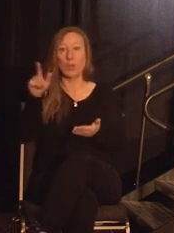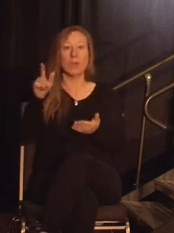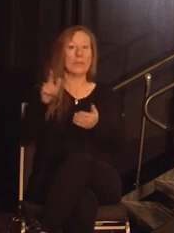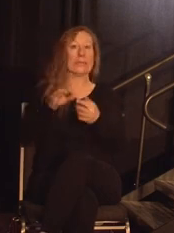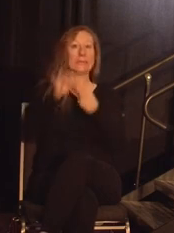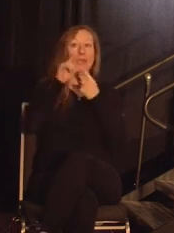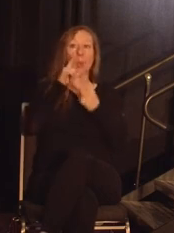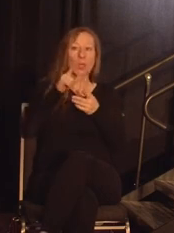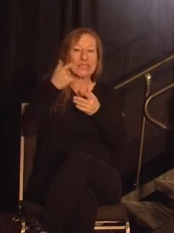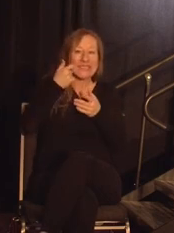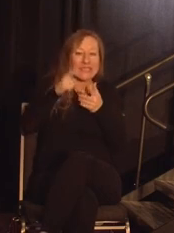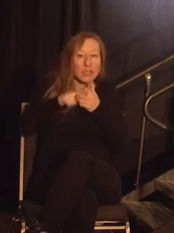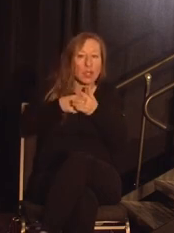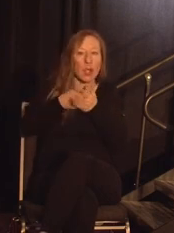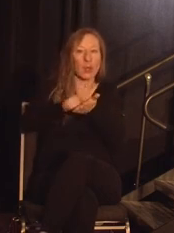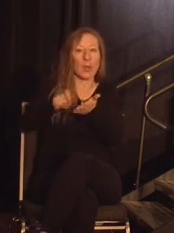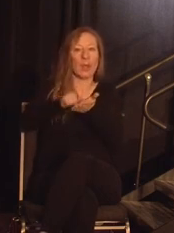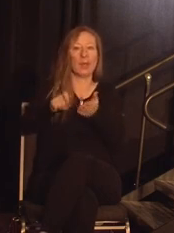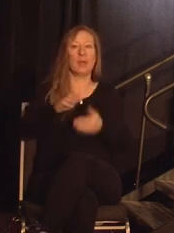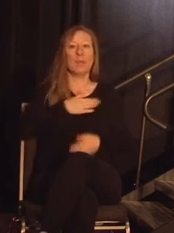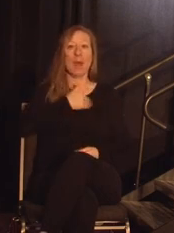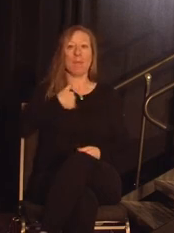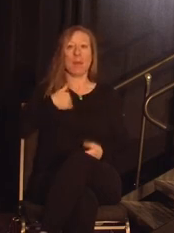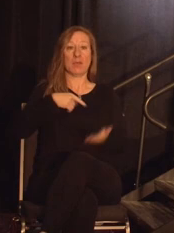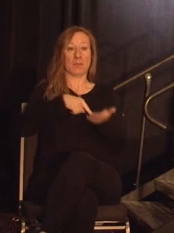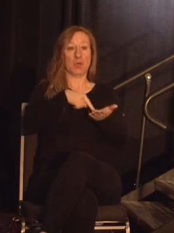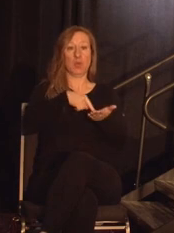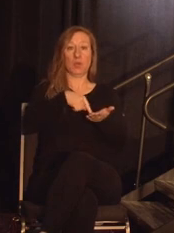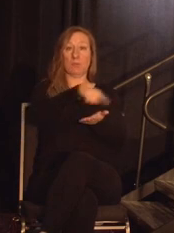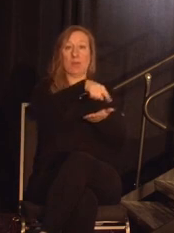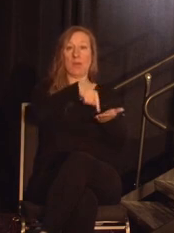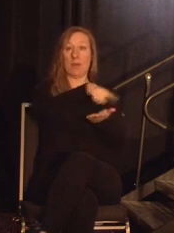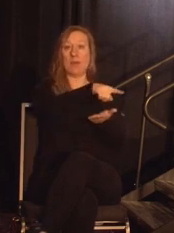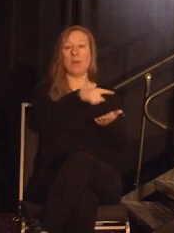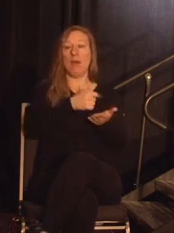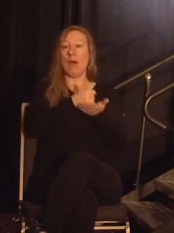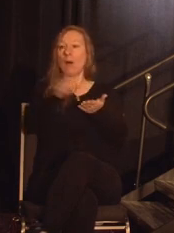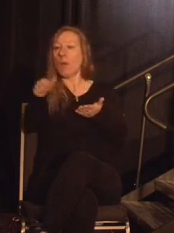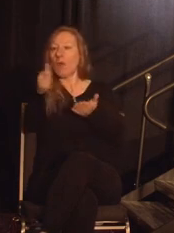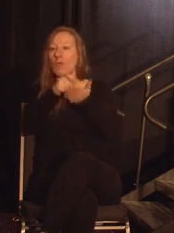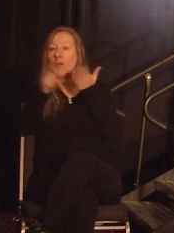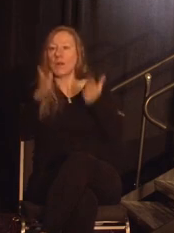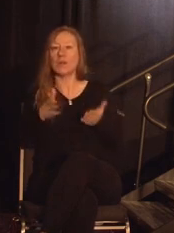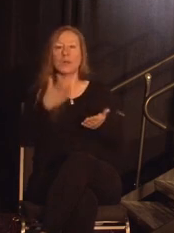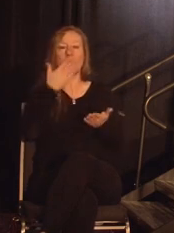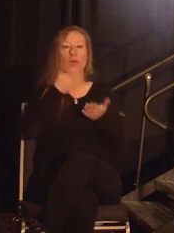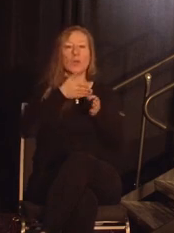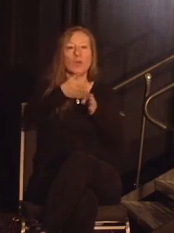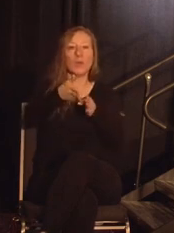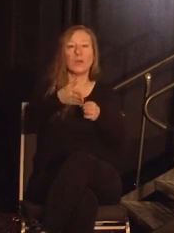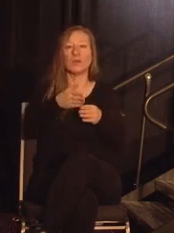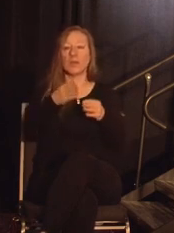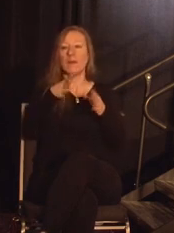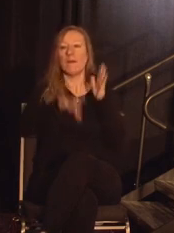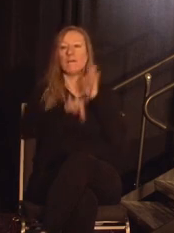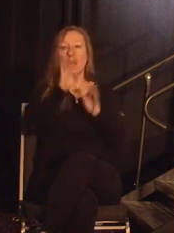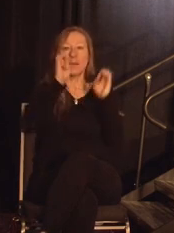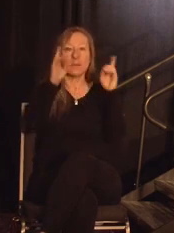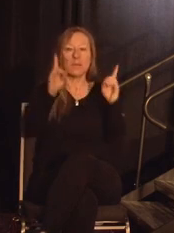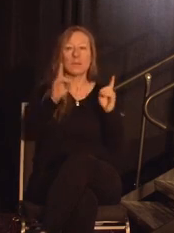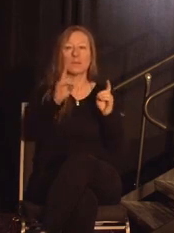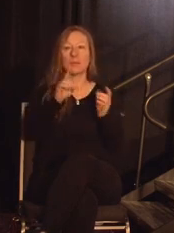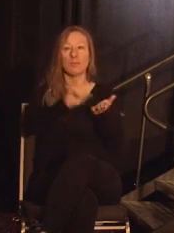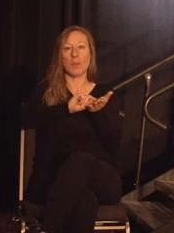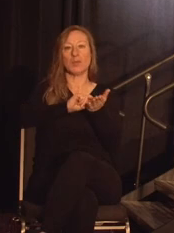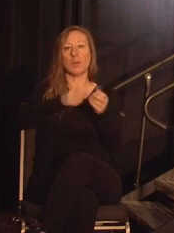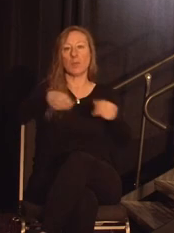starting out. My membership dues help writers find meaningful careers and publication opportunities and make services like the